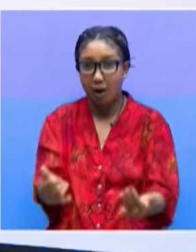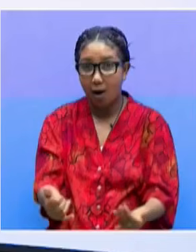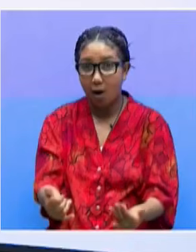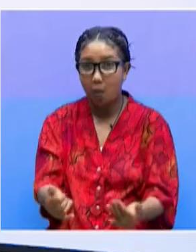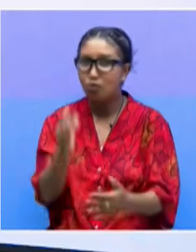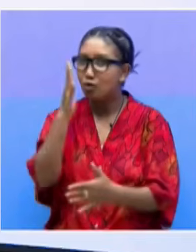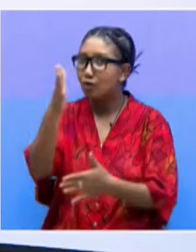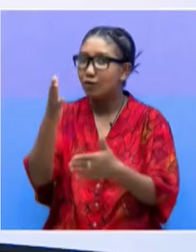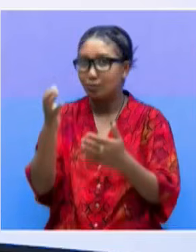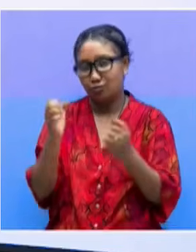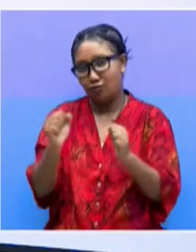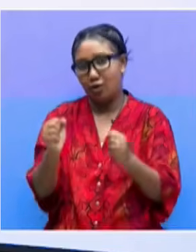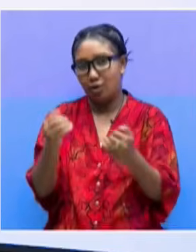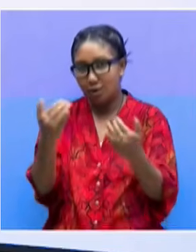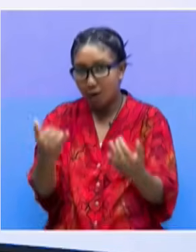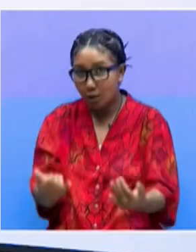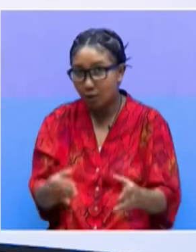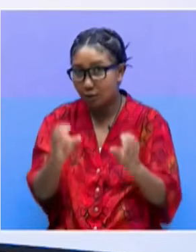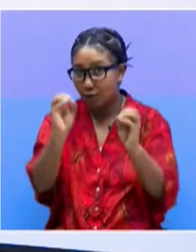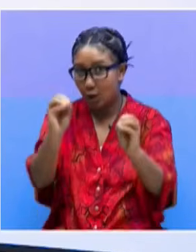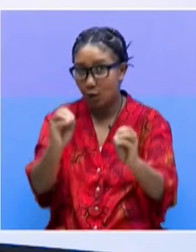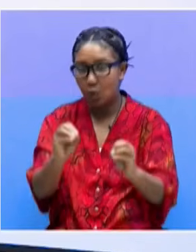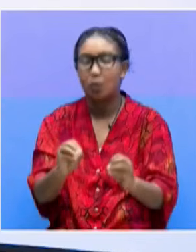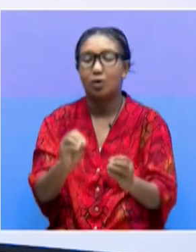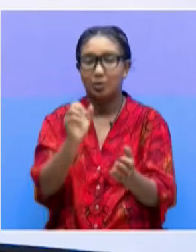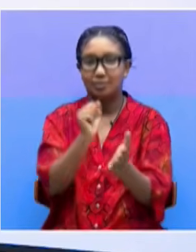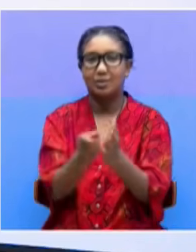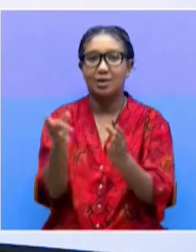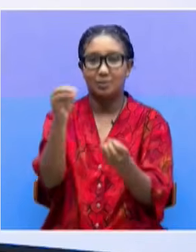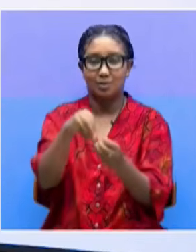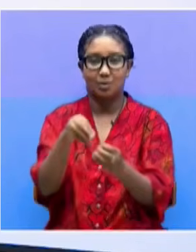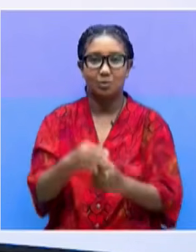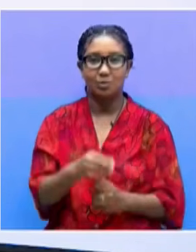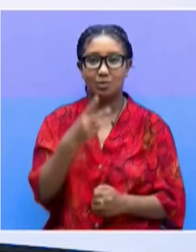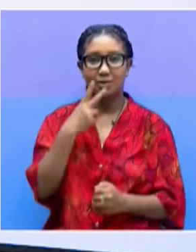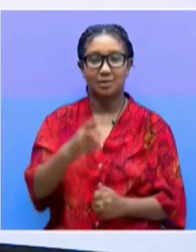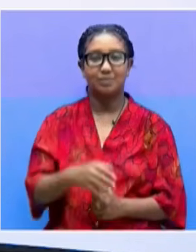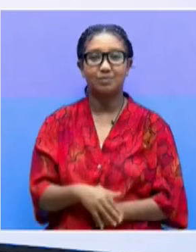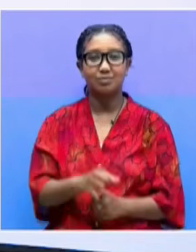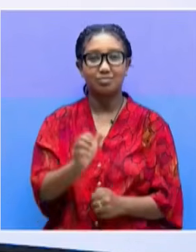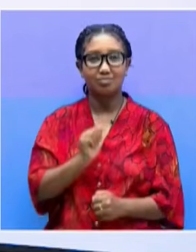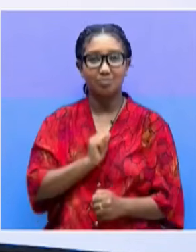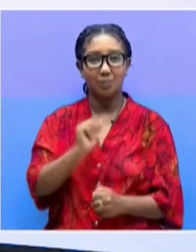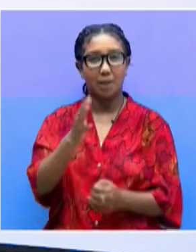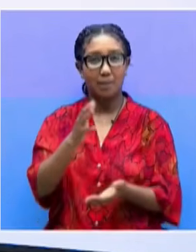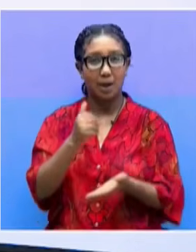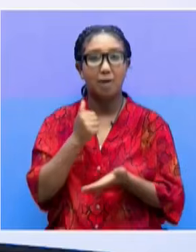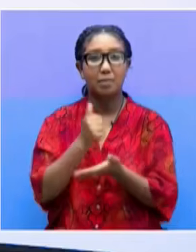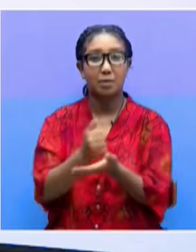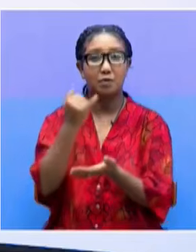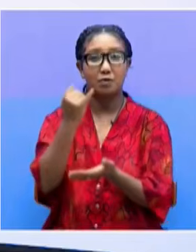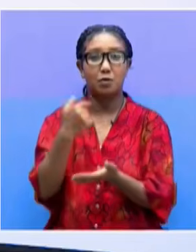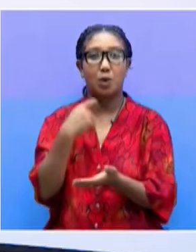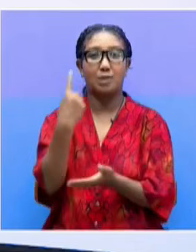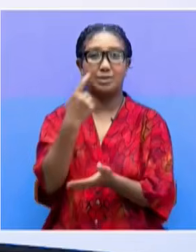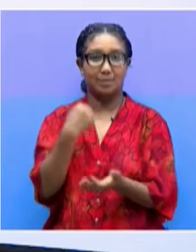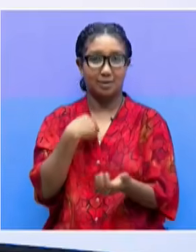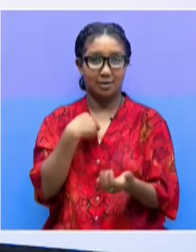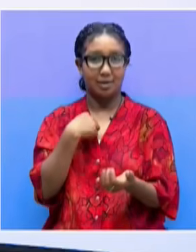for now, okay? Okay, let me give you one more. Let us see this. I may help you if you ask